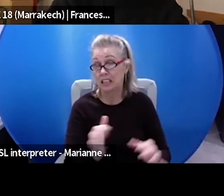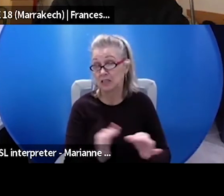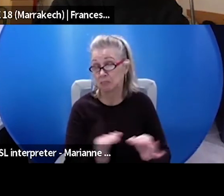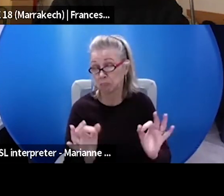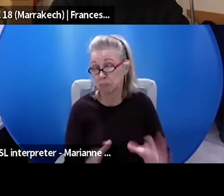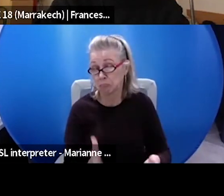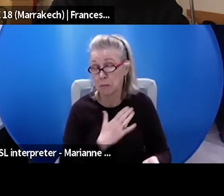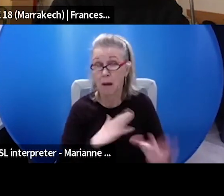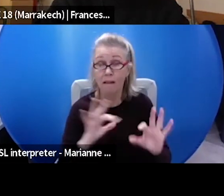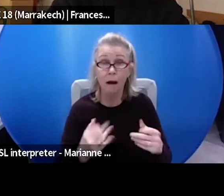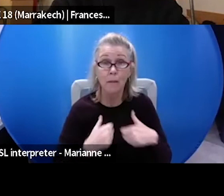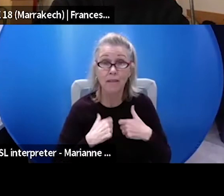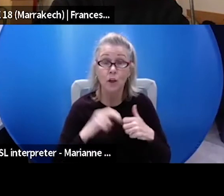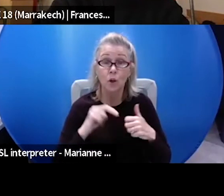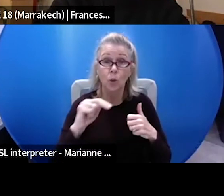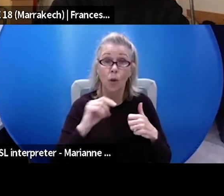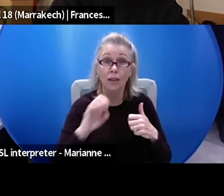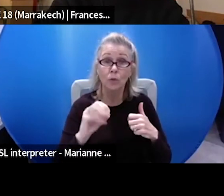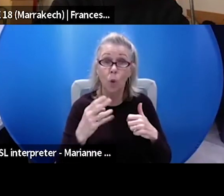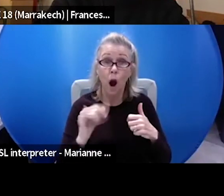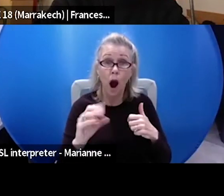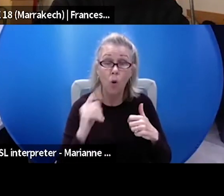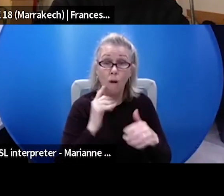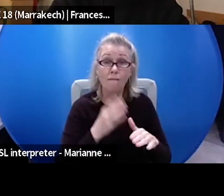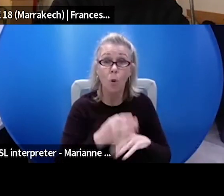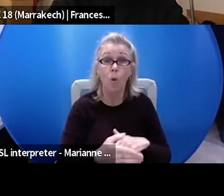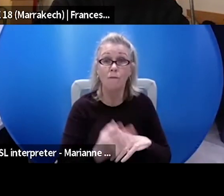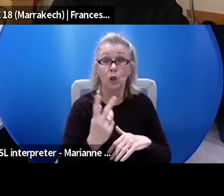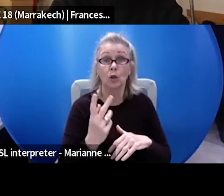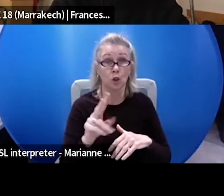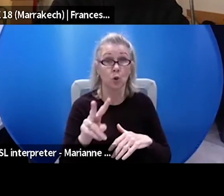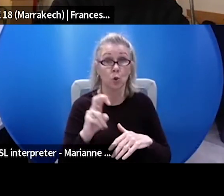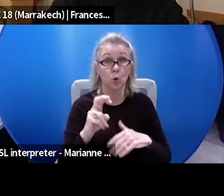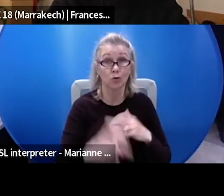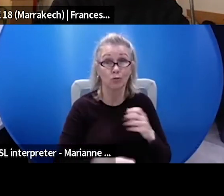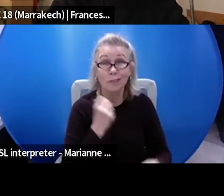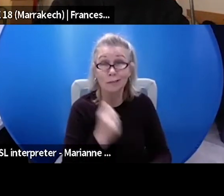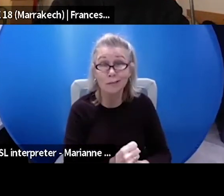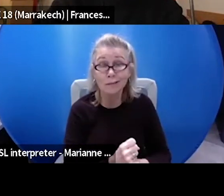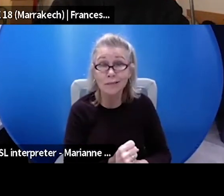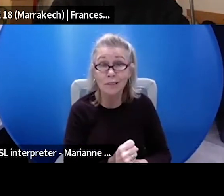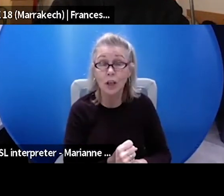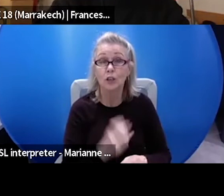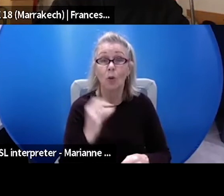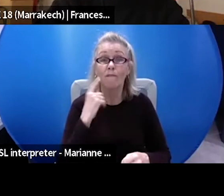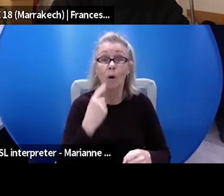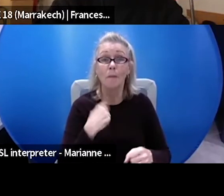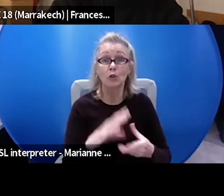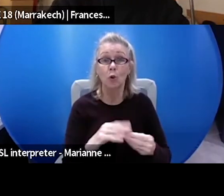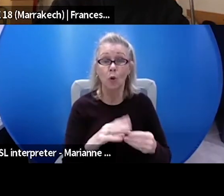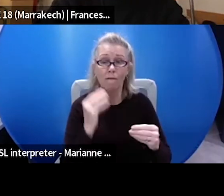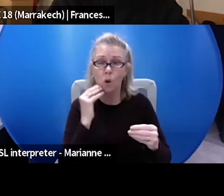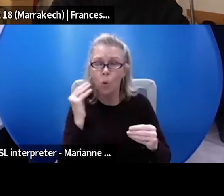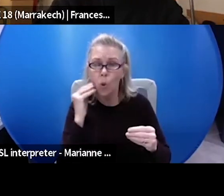has lived in Northeast Ohio for over 2 centuries. And so for me, this story of home and